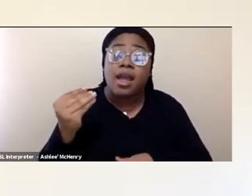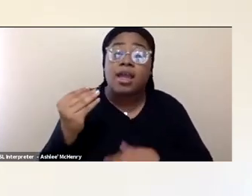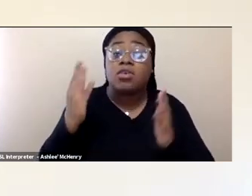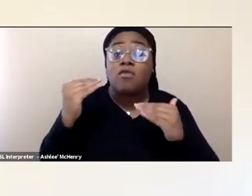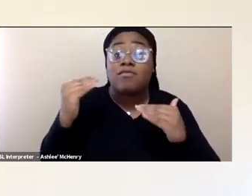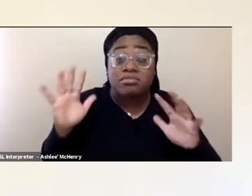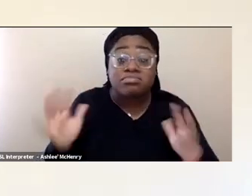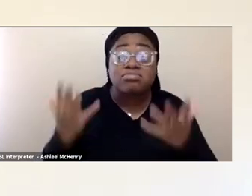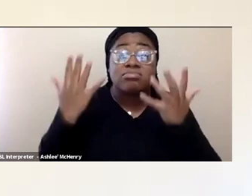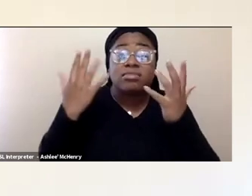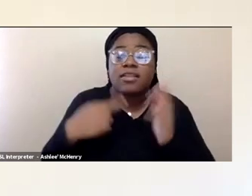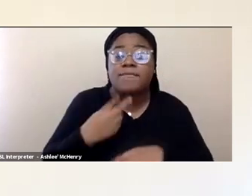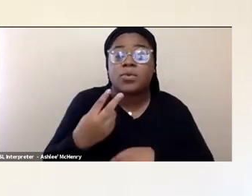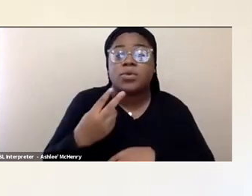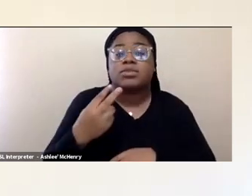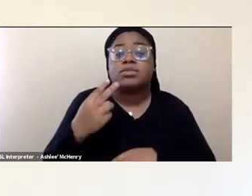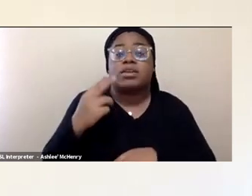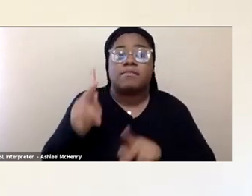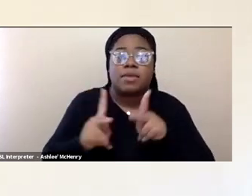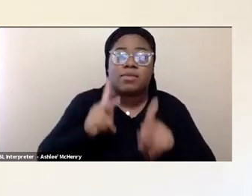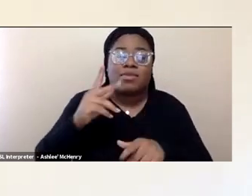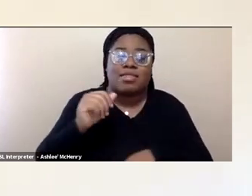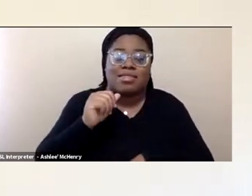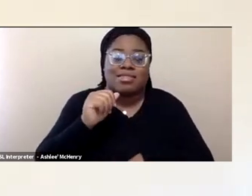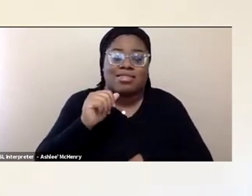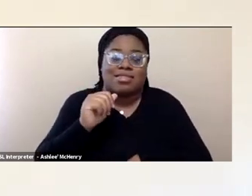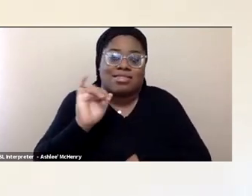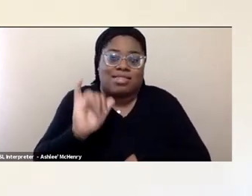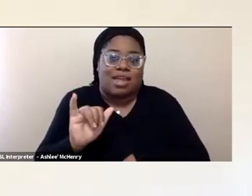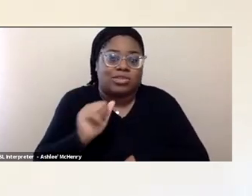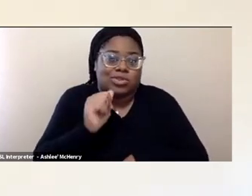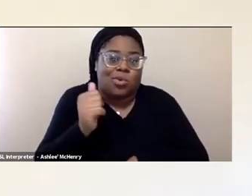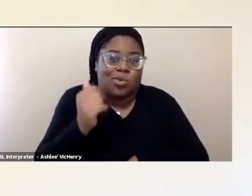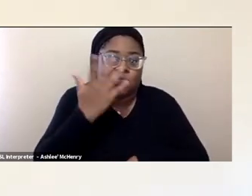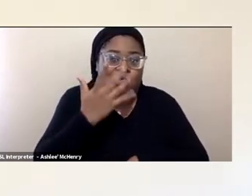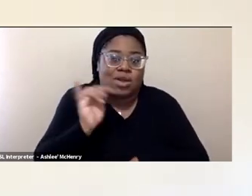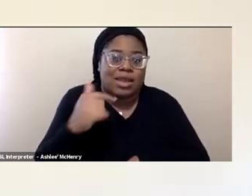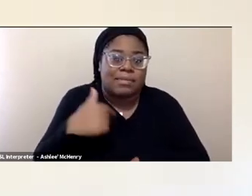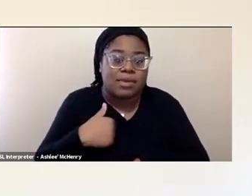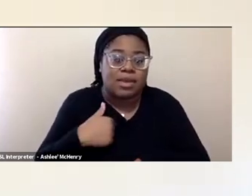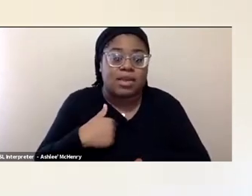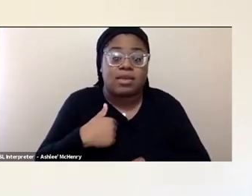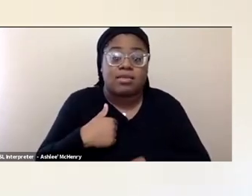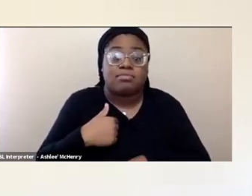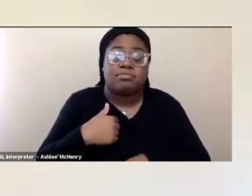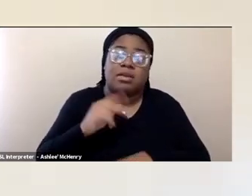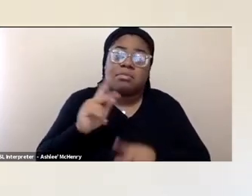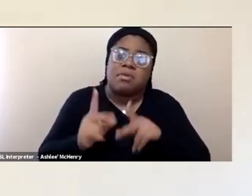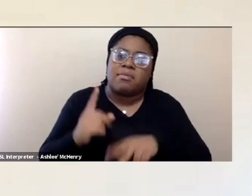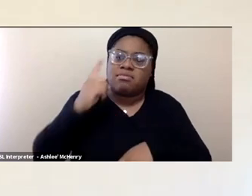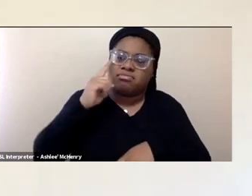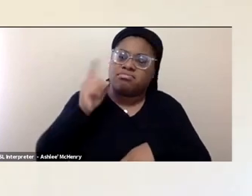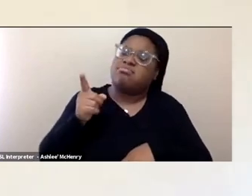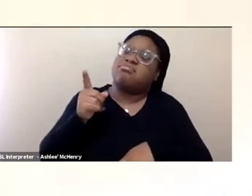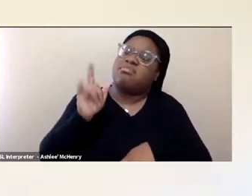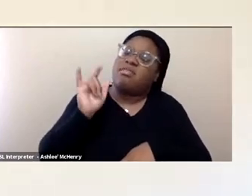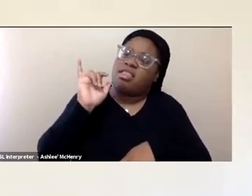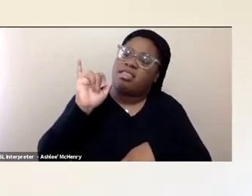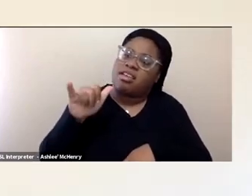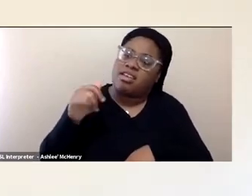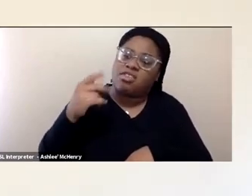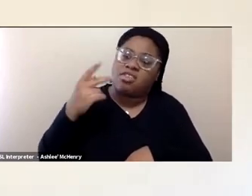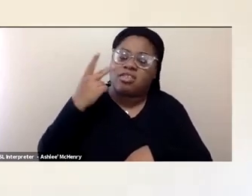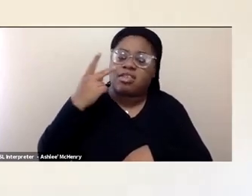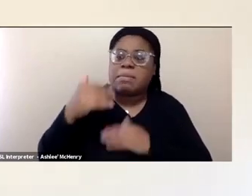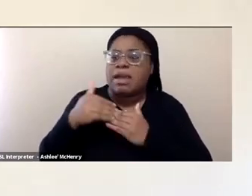the voices of people that don't look anything like me, you know, that people that look like me can see and think, oh, that looks like my neighbor or